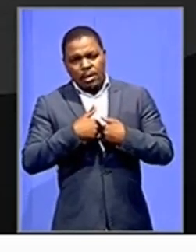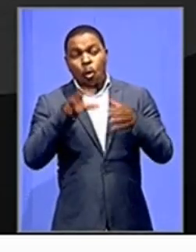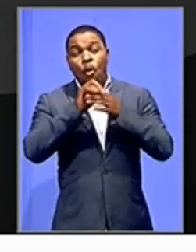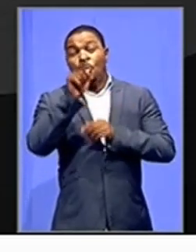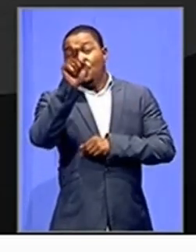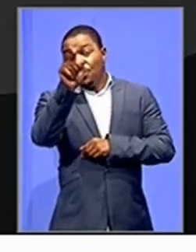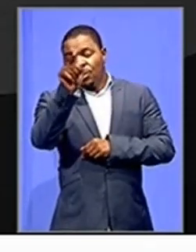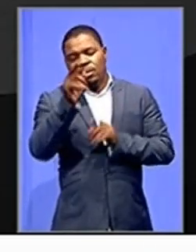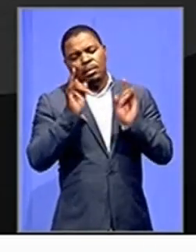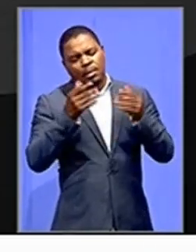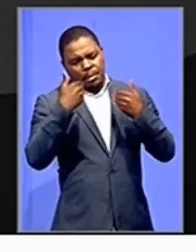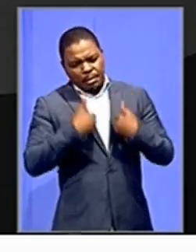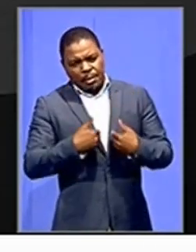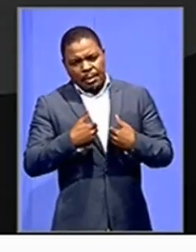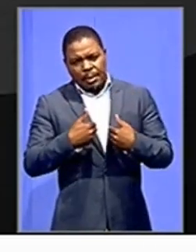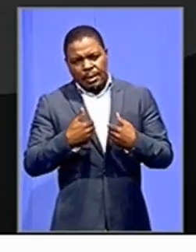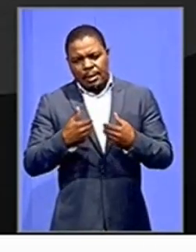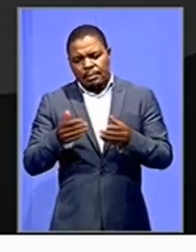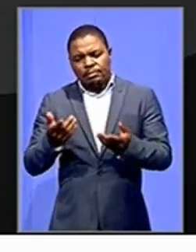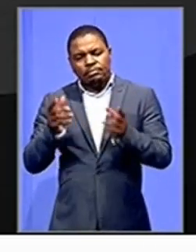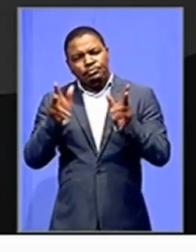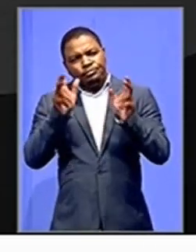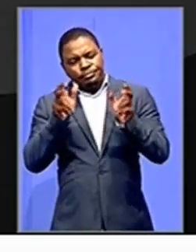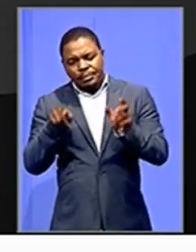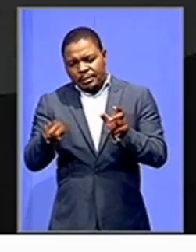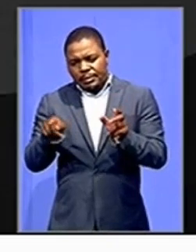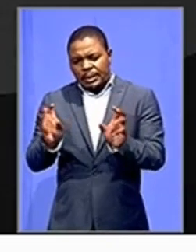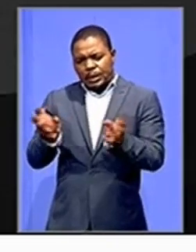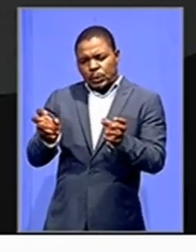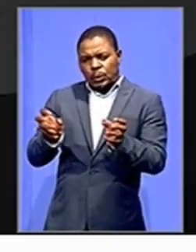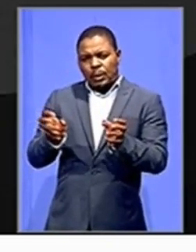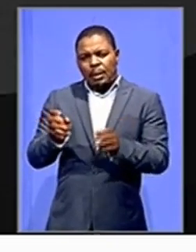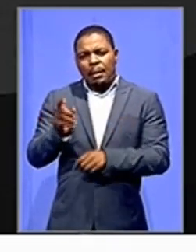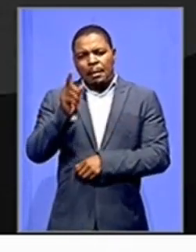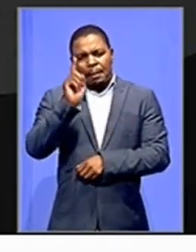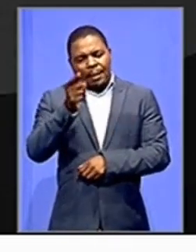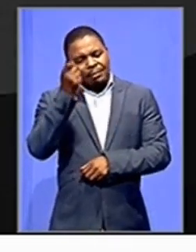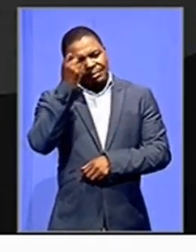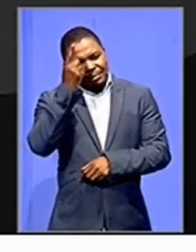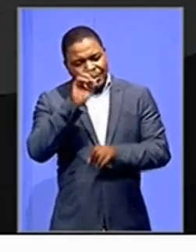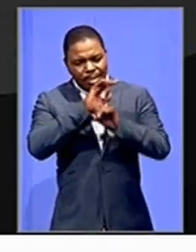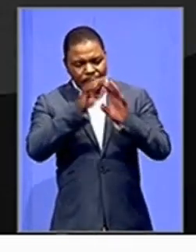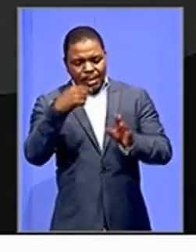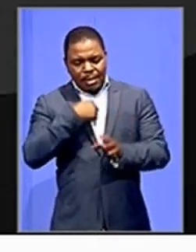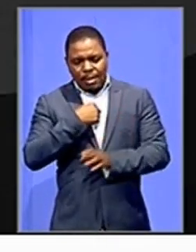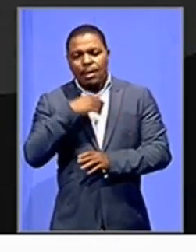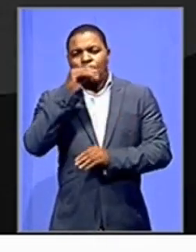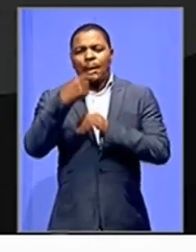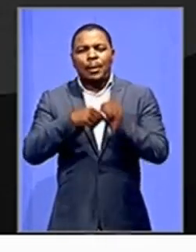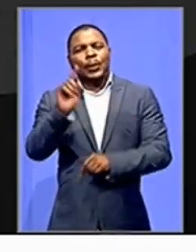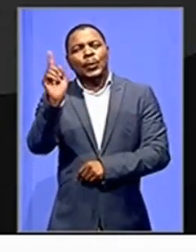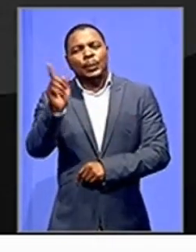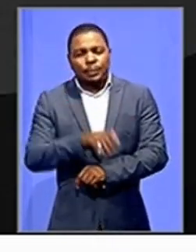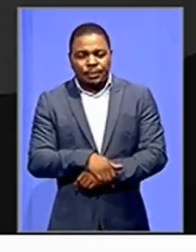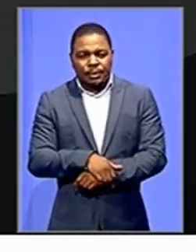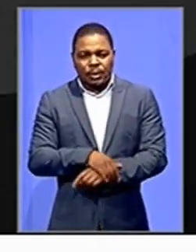mametseng seyalemoya o tla ba tseba hore na ke bua ka eng kore e ne le